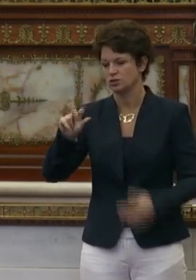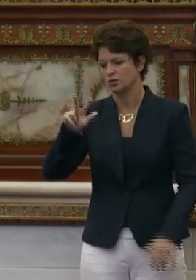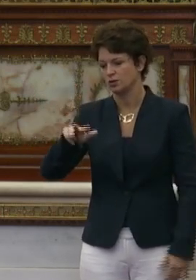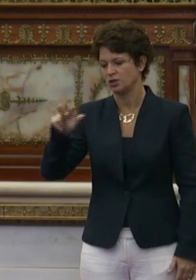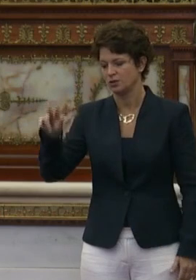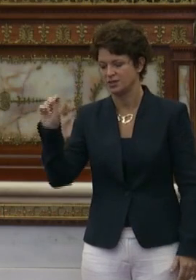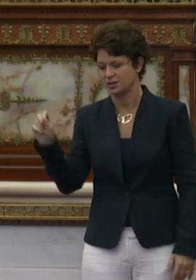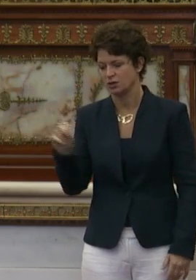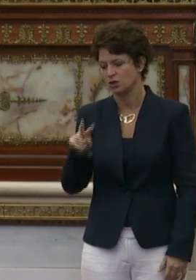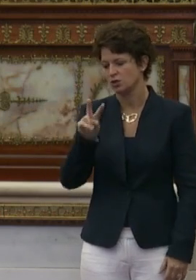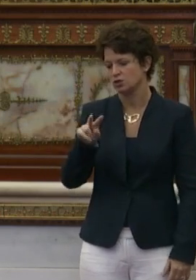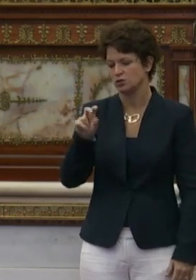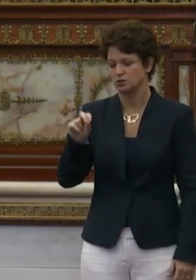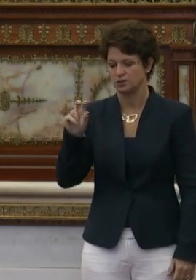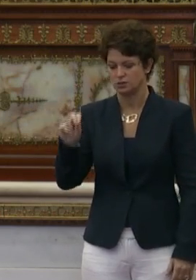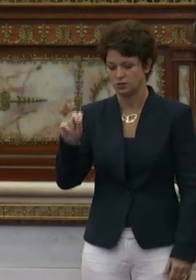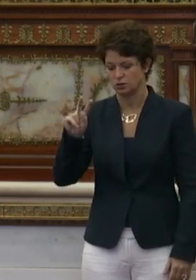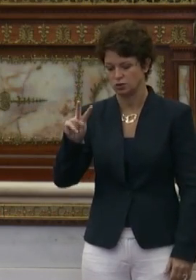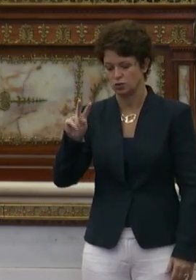200330,